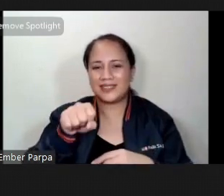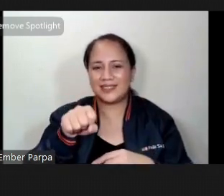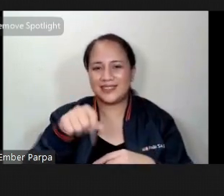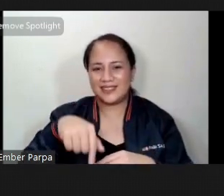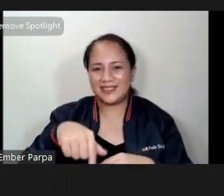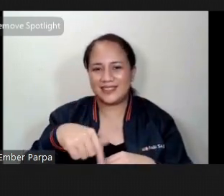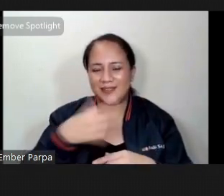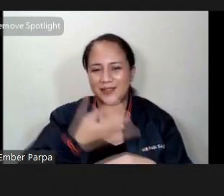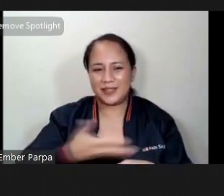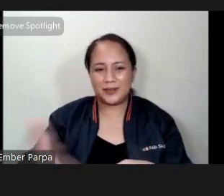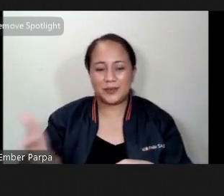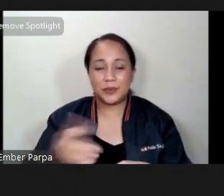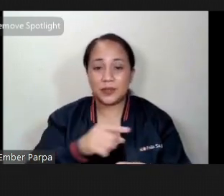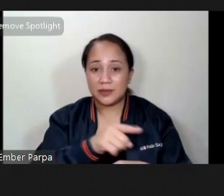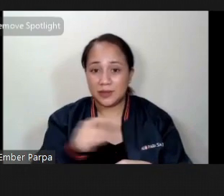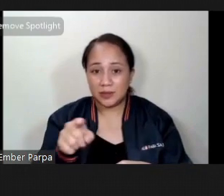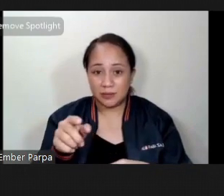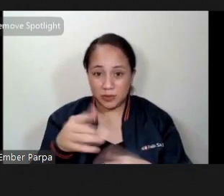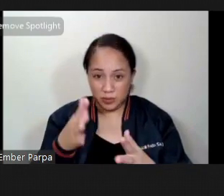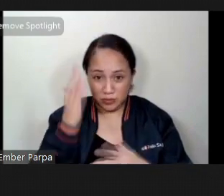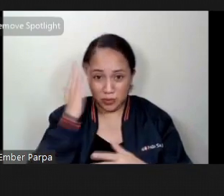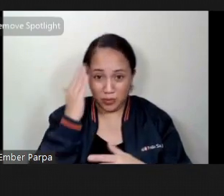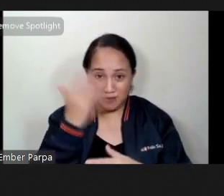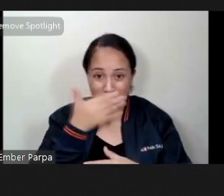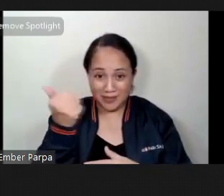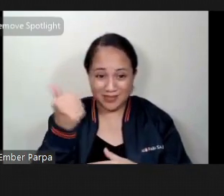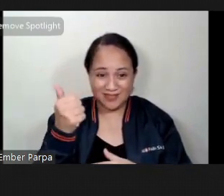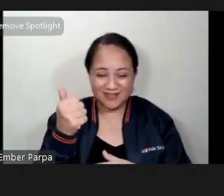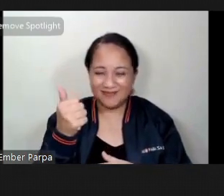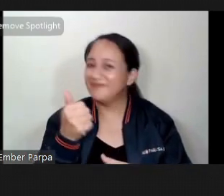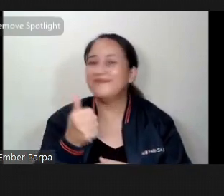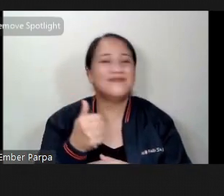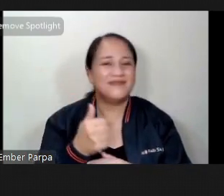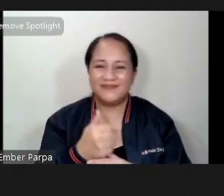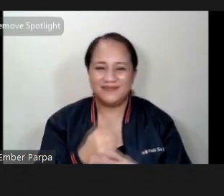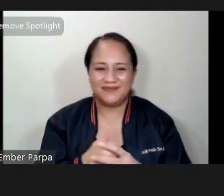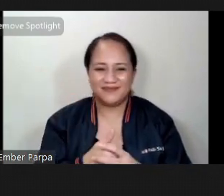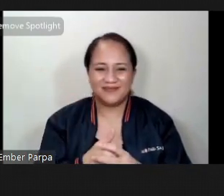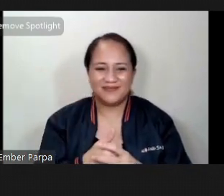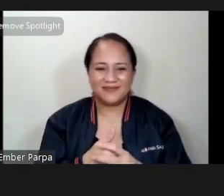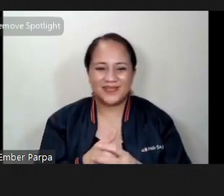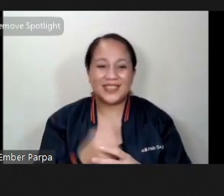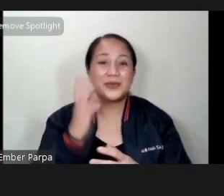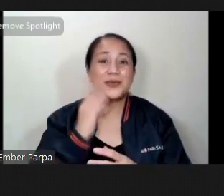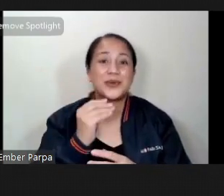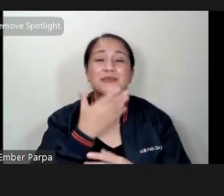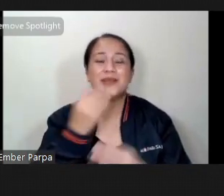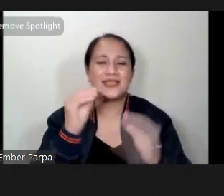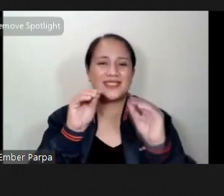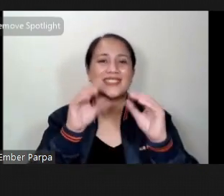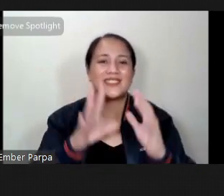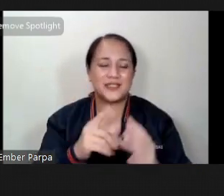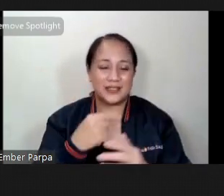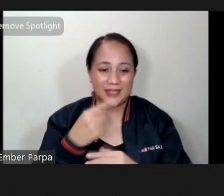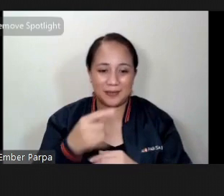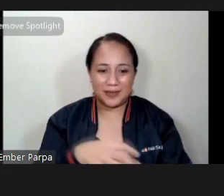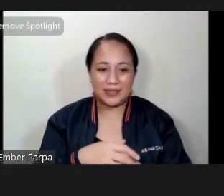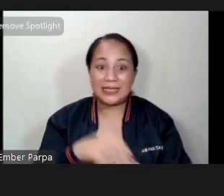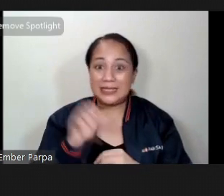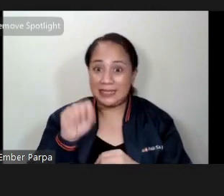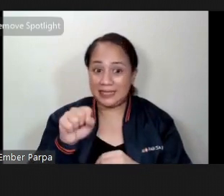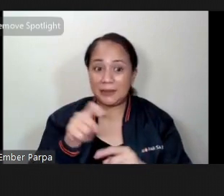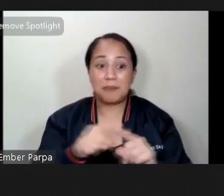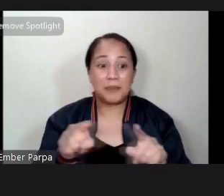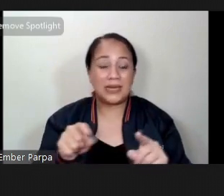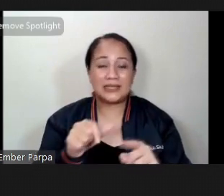So to those kids who think they know better, no you don't. Experience is the best teacher, they say. Yes, it is, but